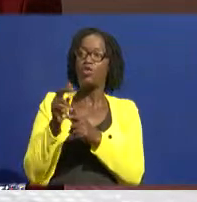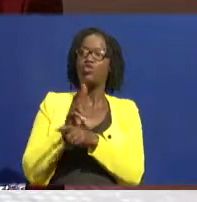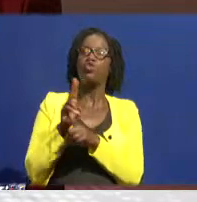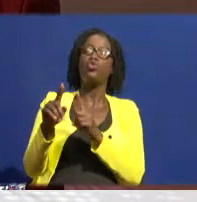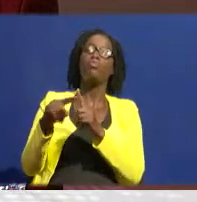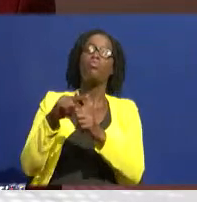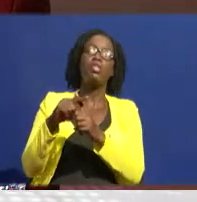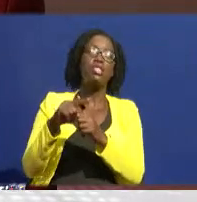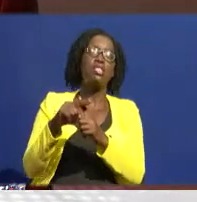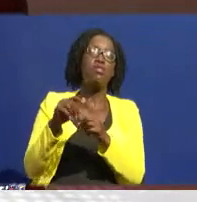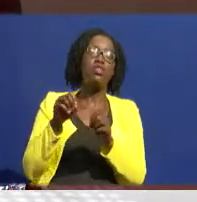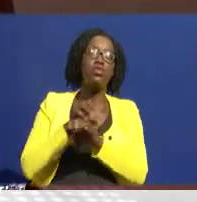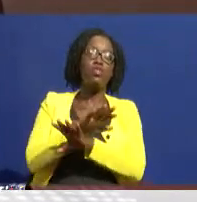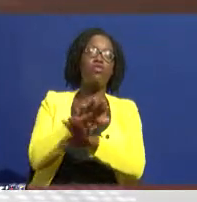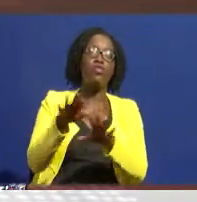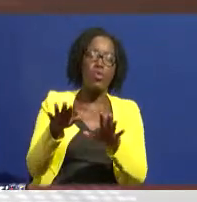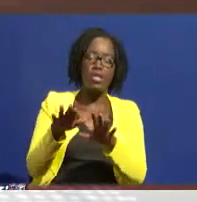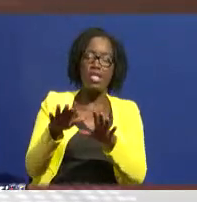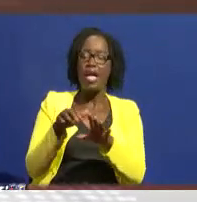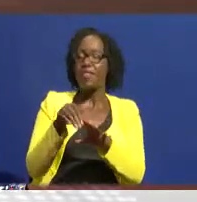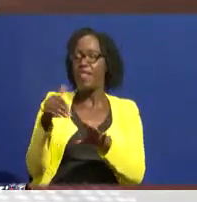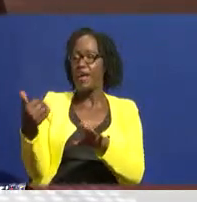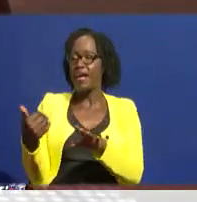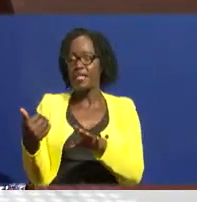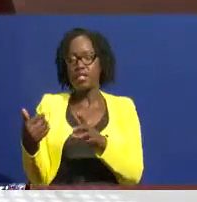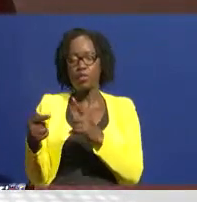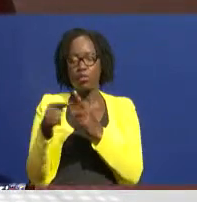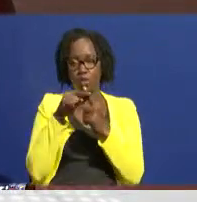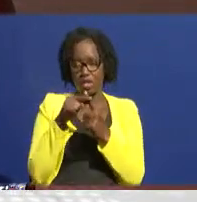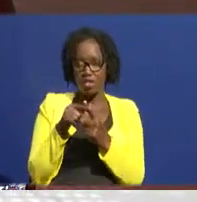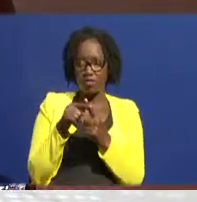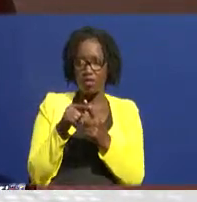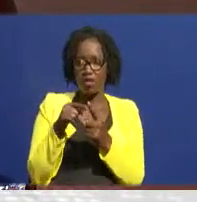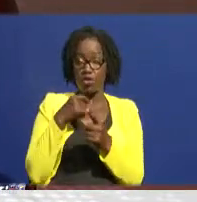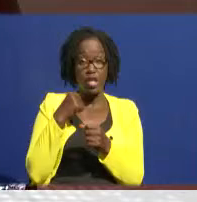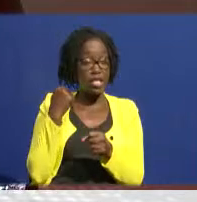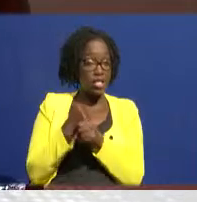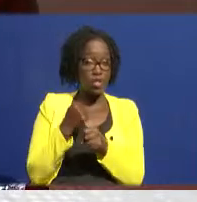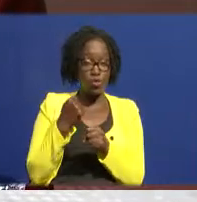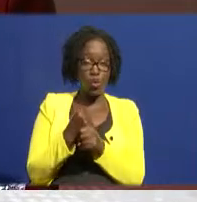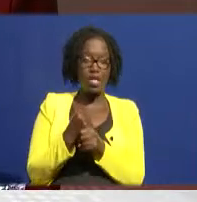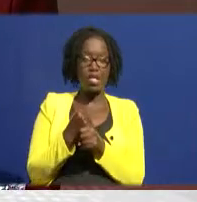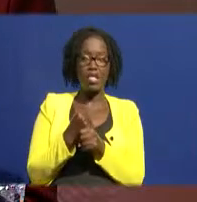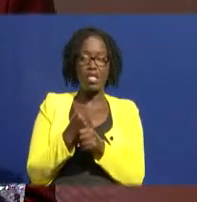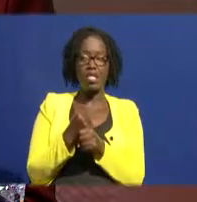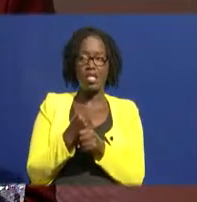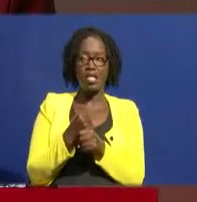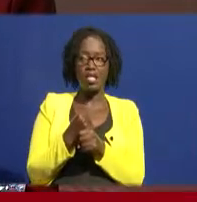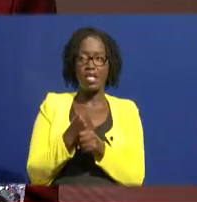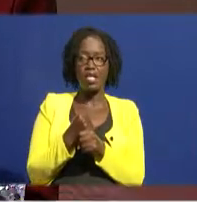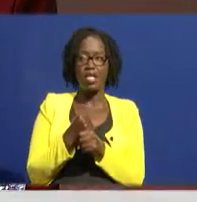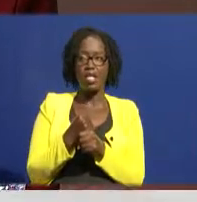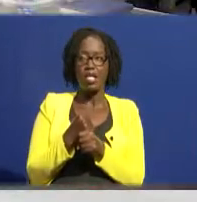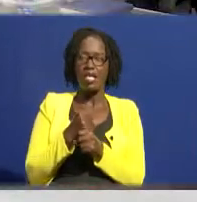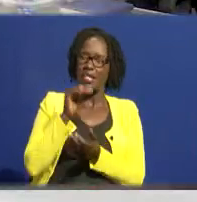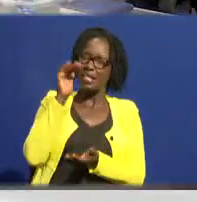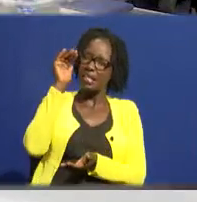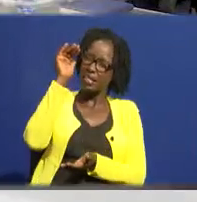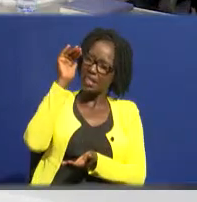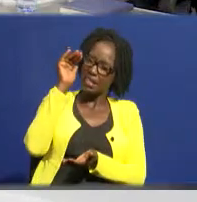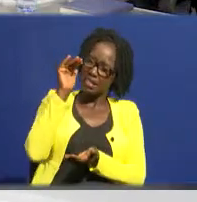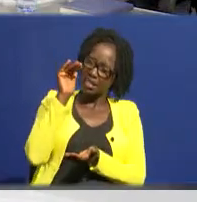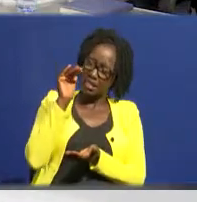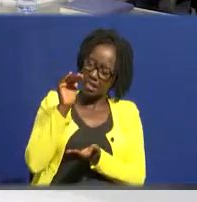them positively, to influence their fellows positively. Mm. And so it is working. Mm. And so we have seen the declining of